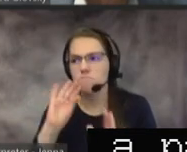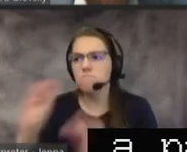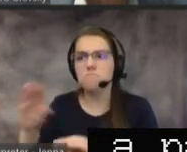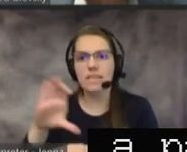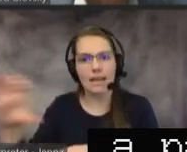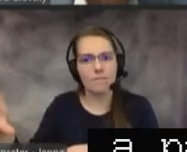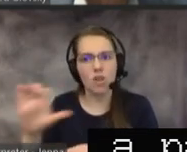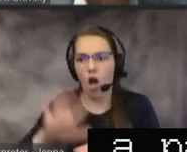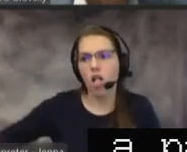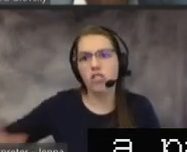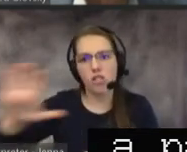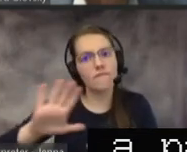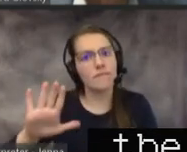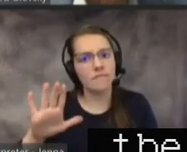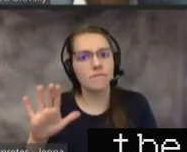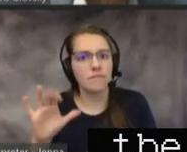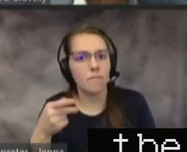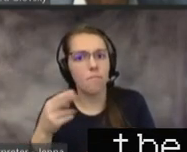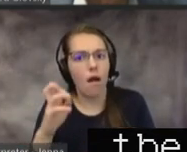ballpark.